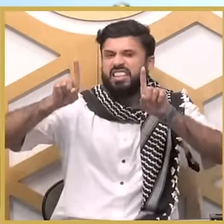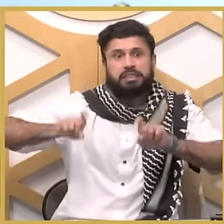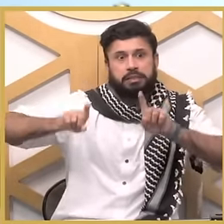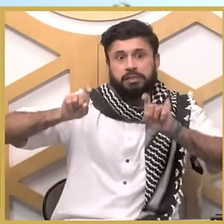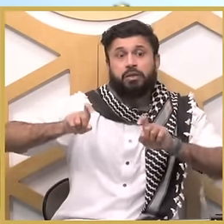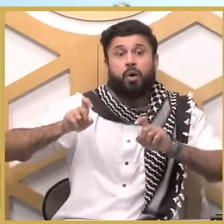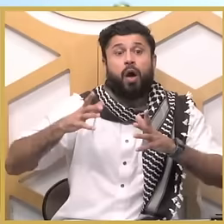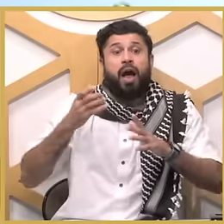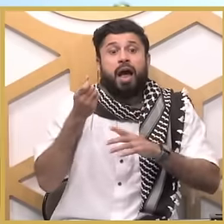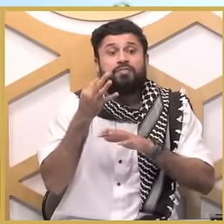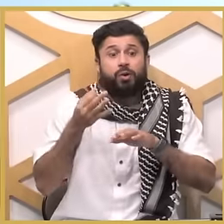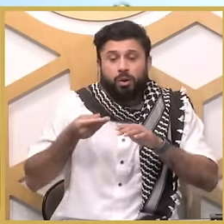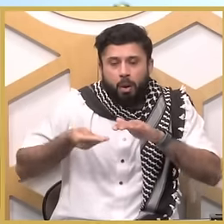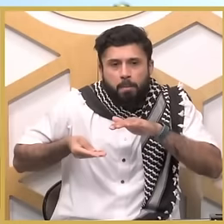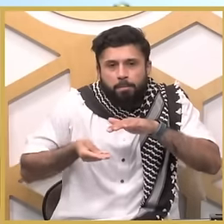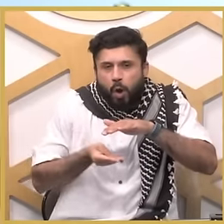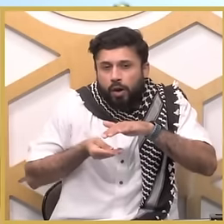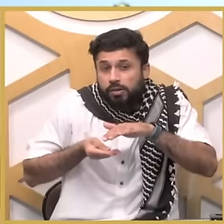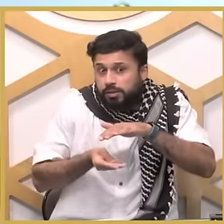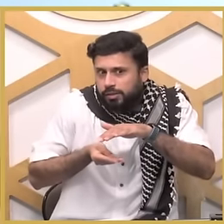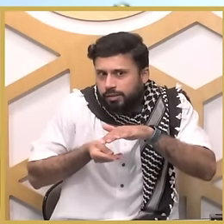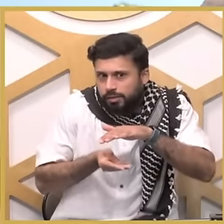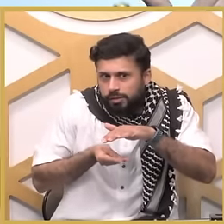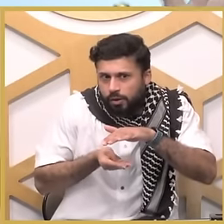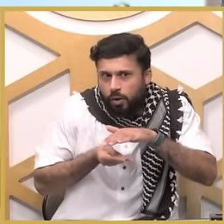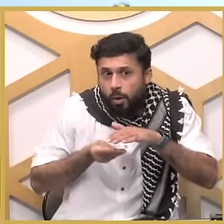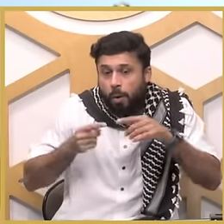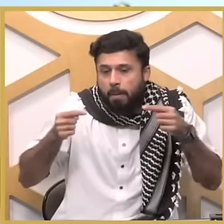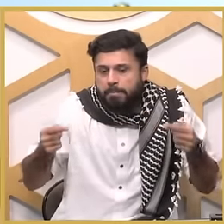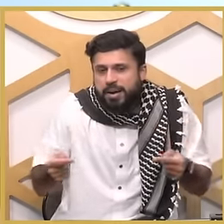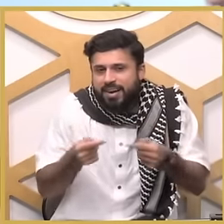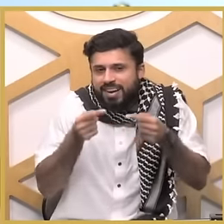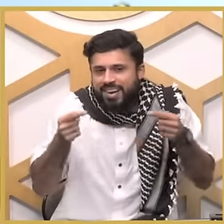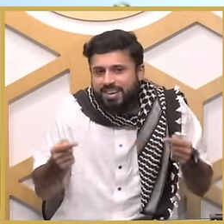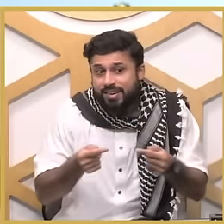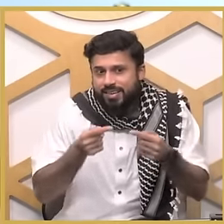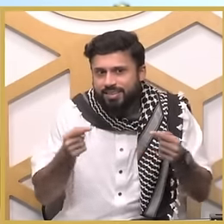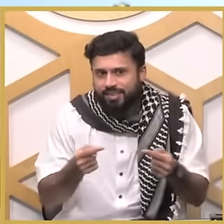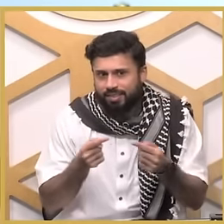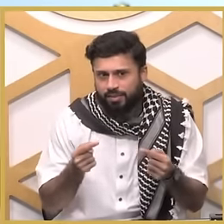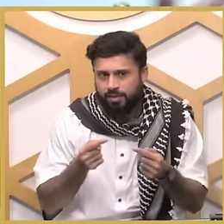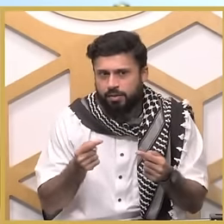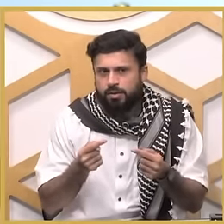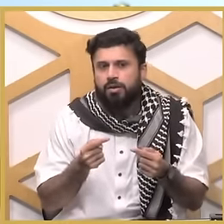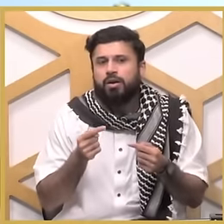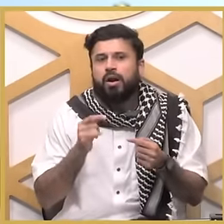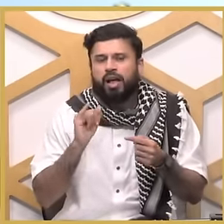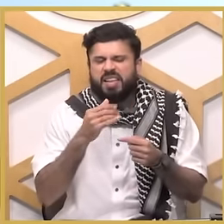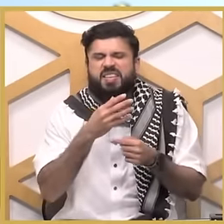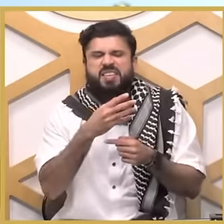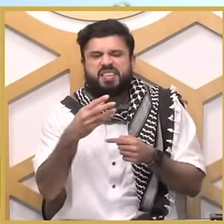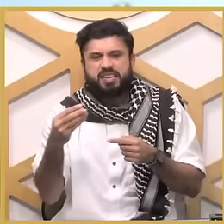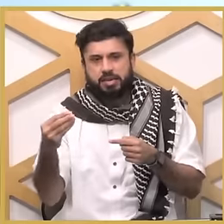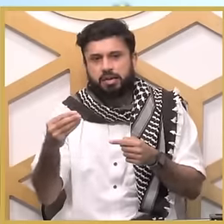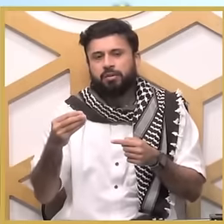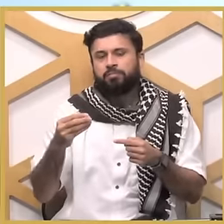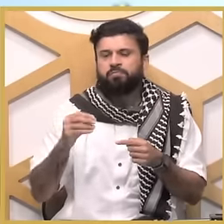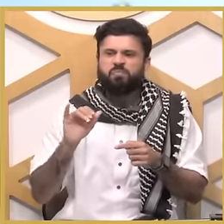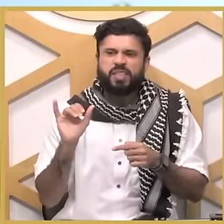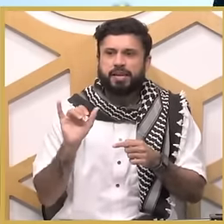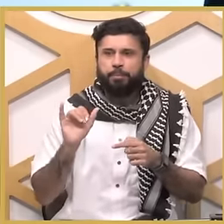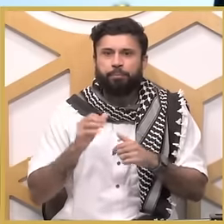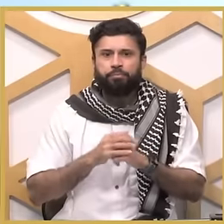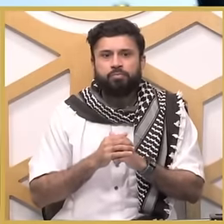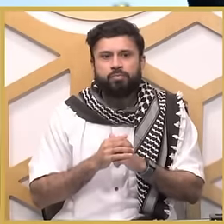of persecution. What does that look like? You know, you break someone down and then you offer them terms.